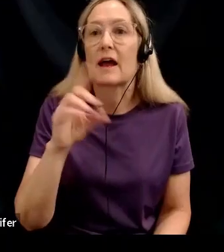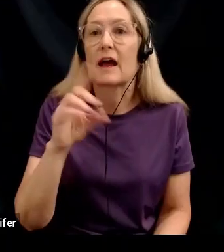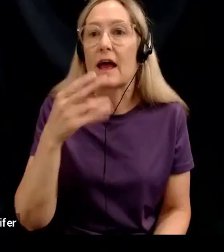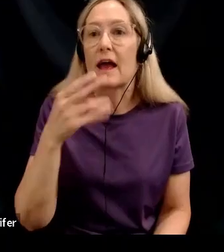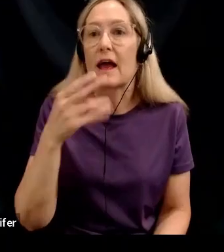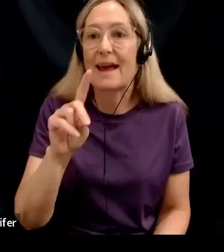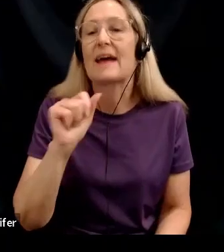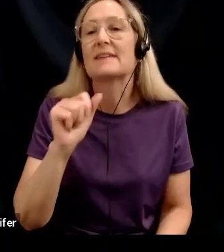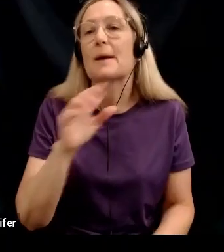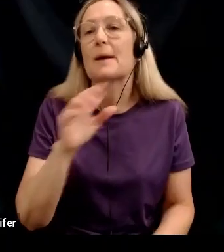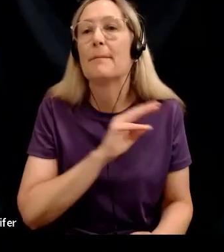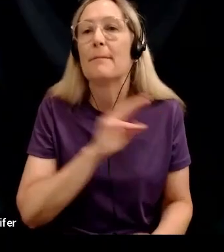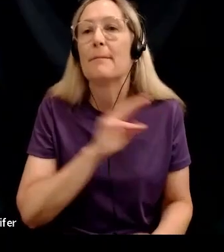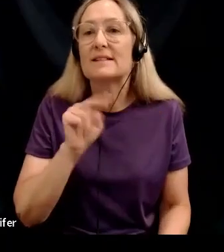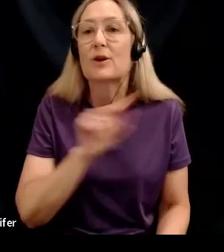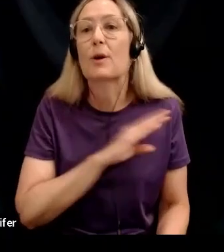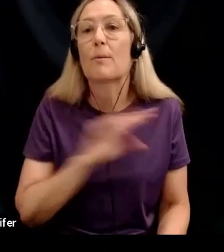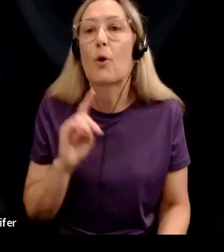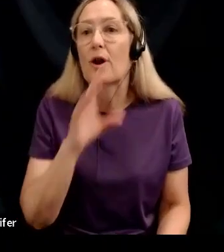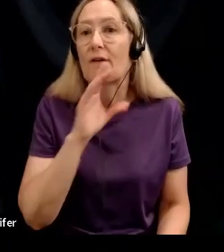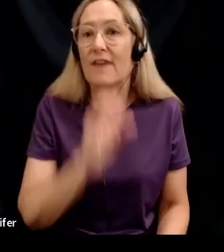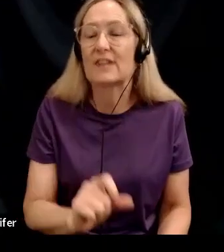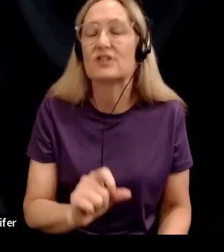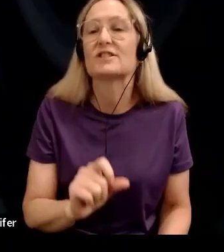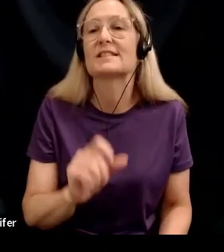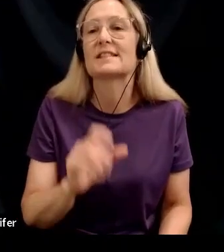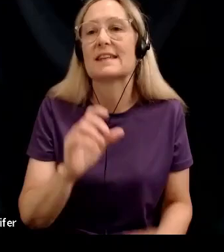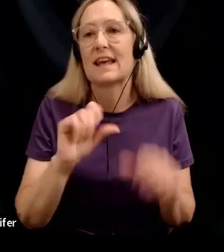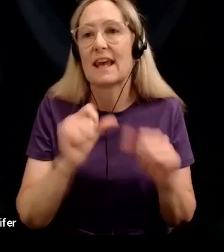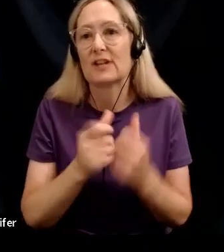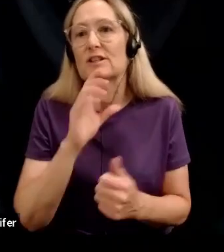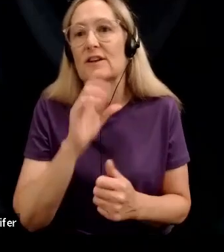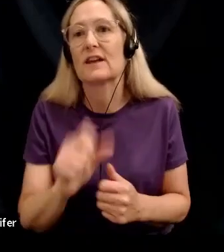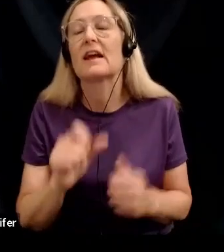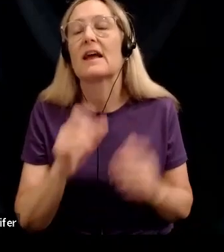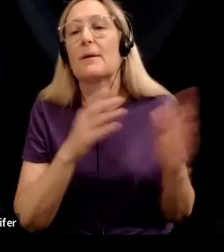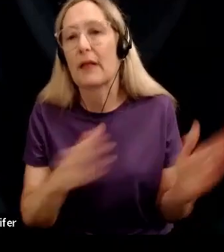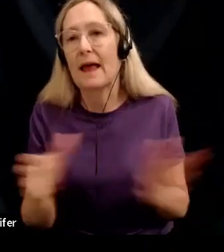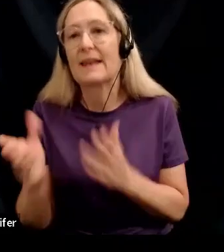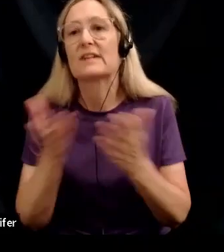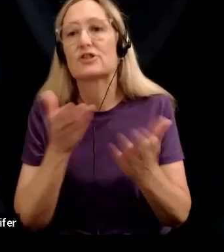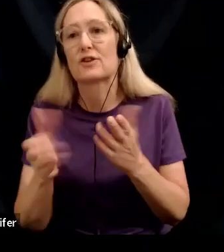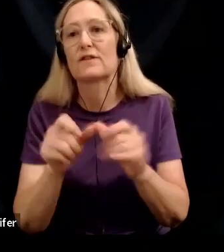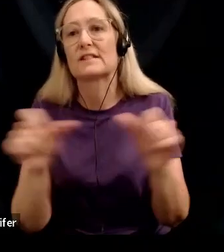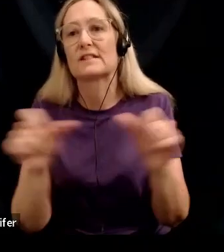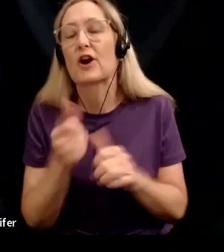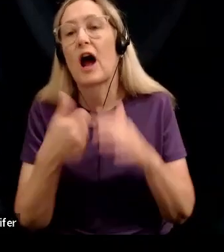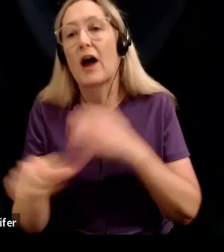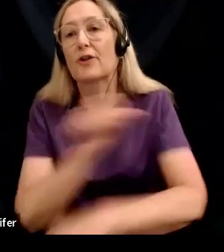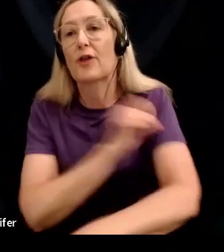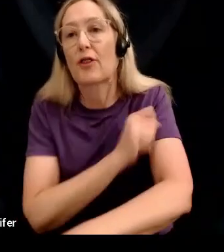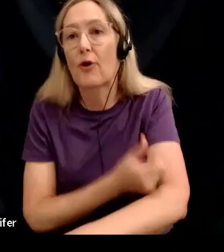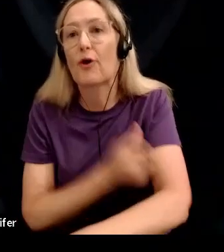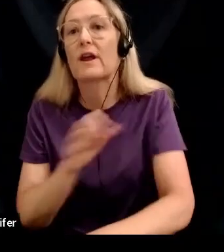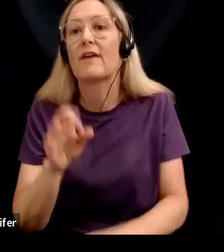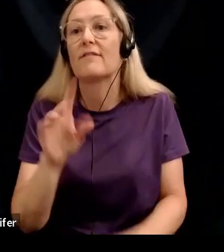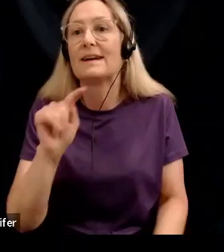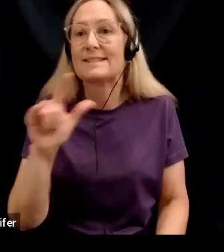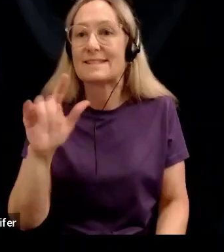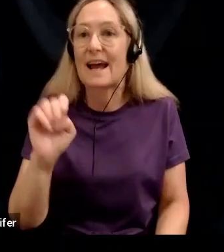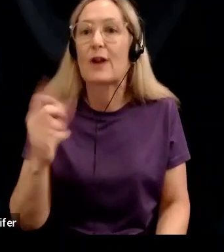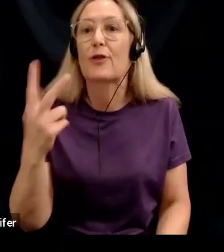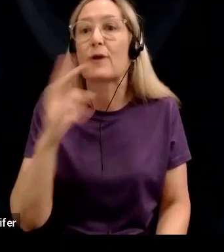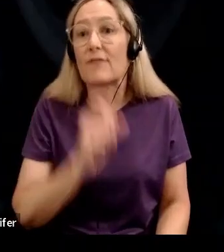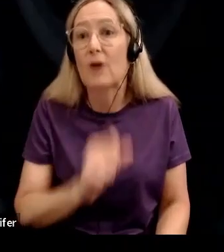on Aging as the Area Agency on Aging for the Planning and Service Area under the authority of Title III of the